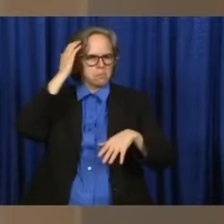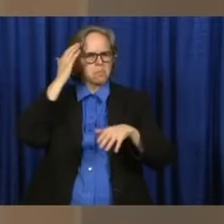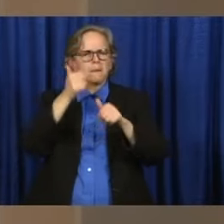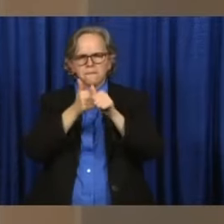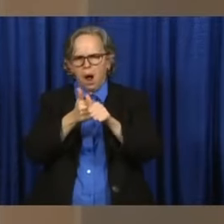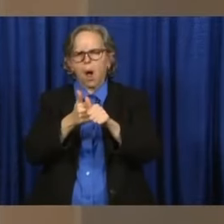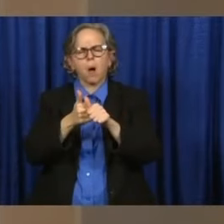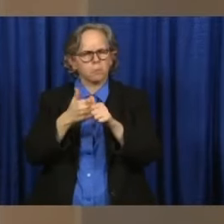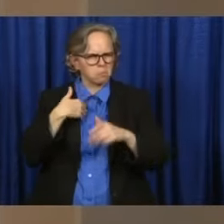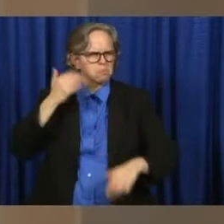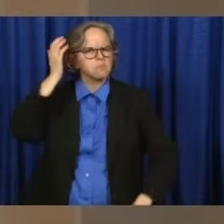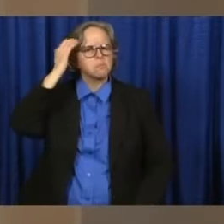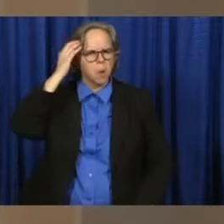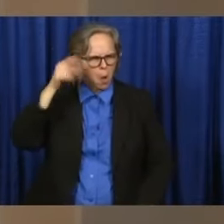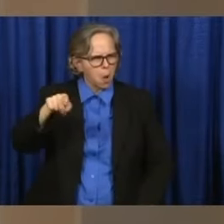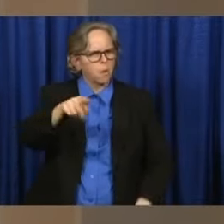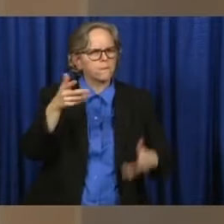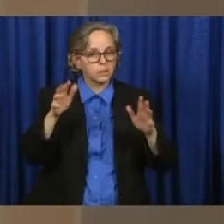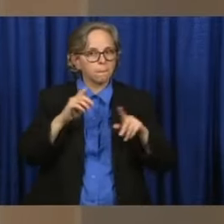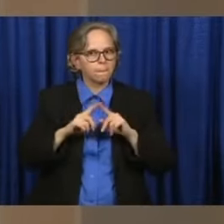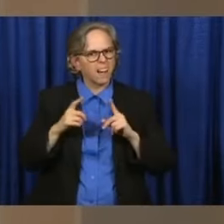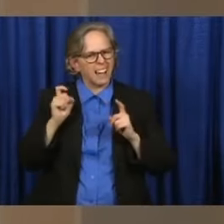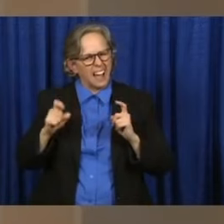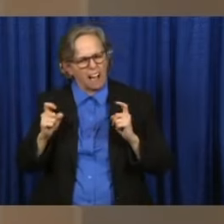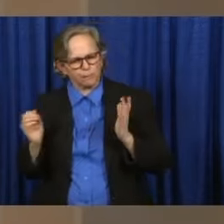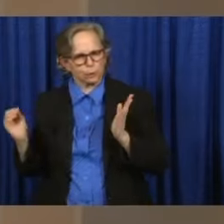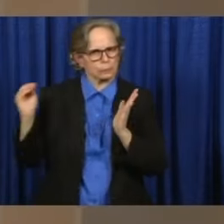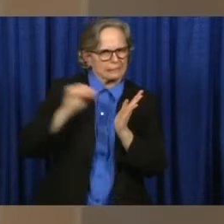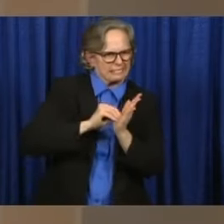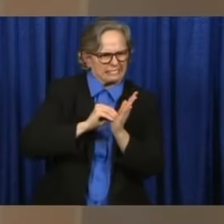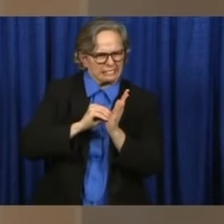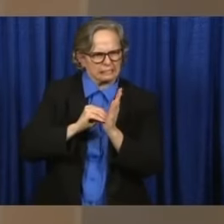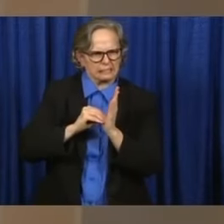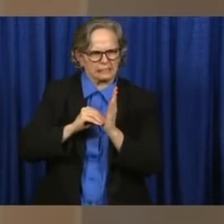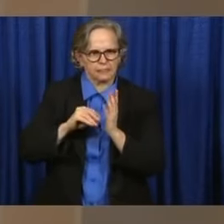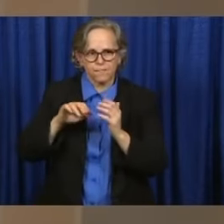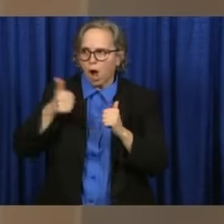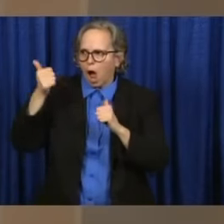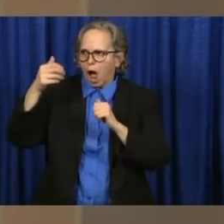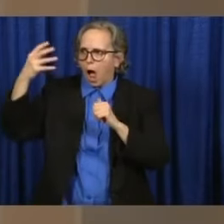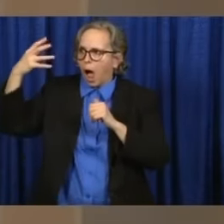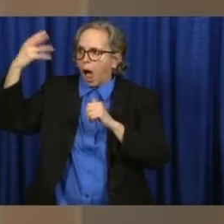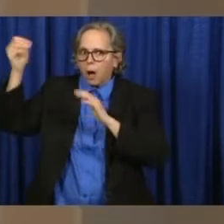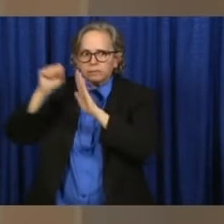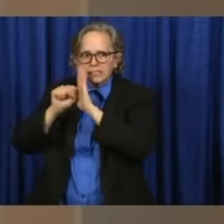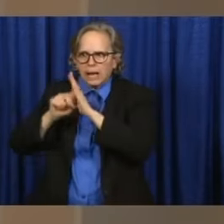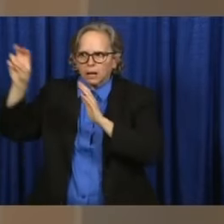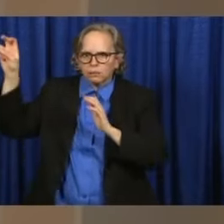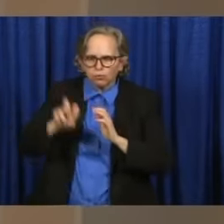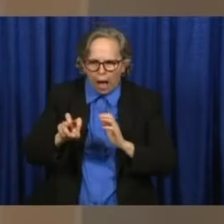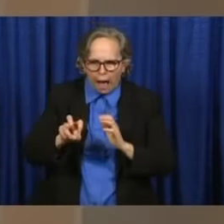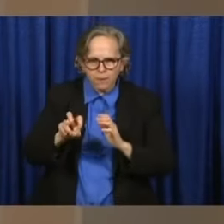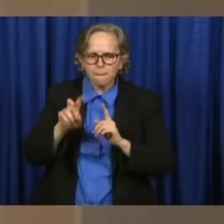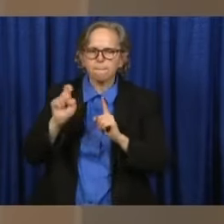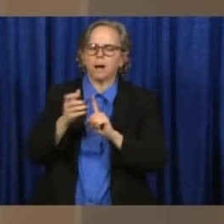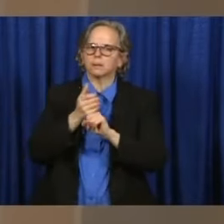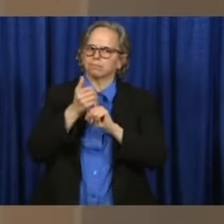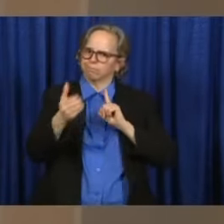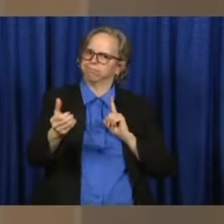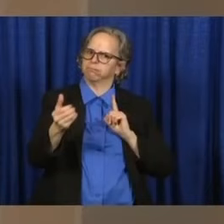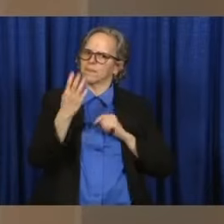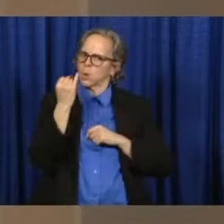it's important that you not add to Ohio's problem that you have to follow the rules. It